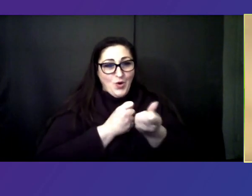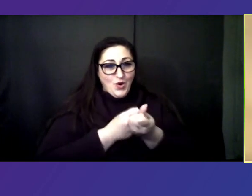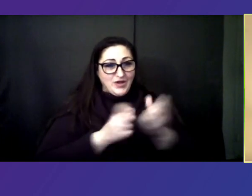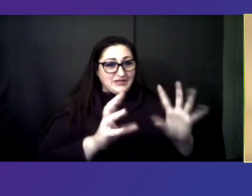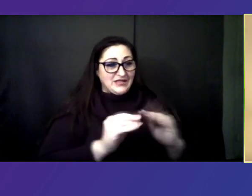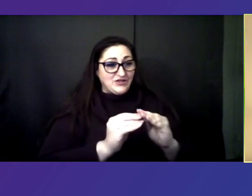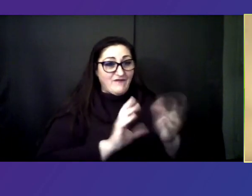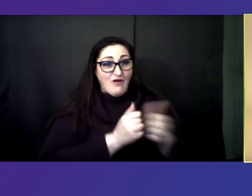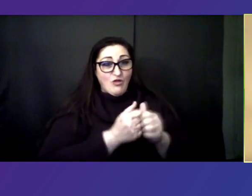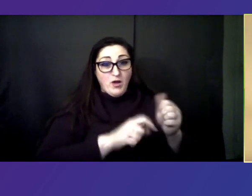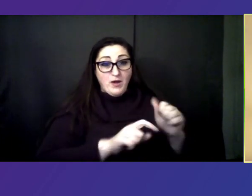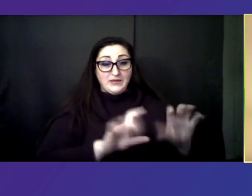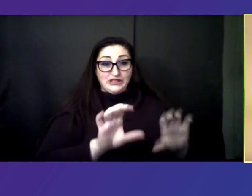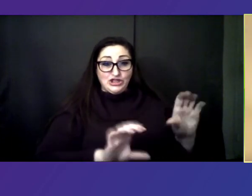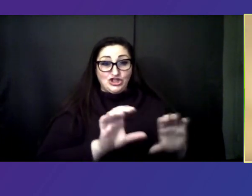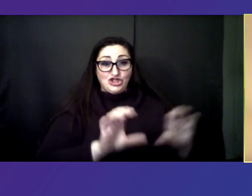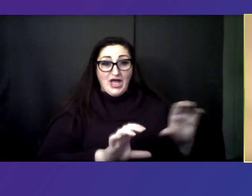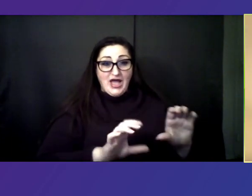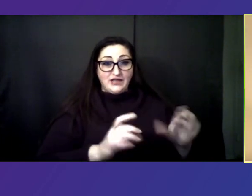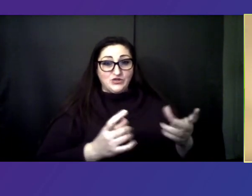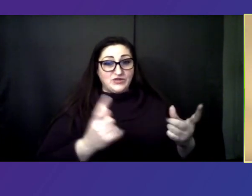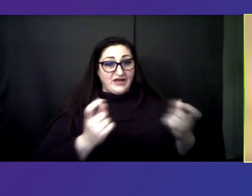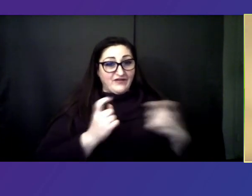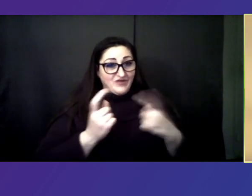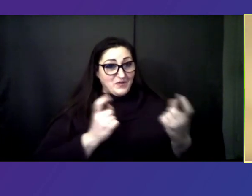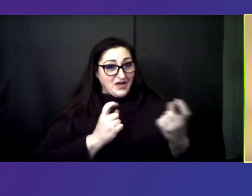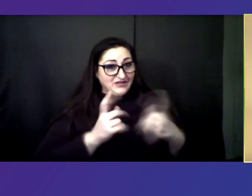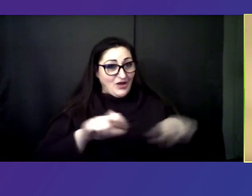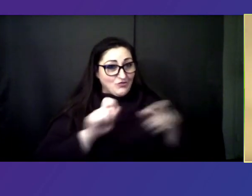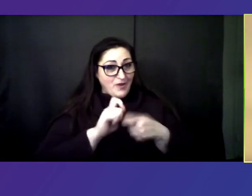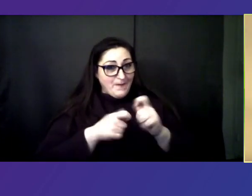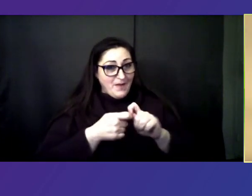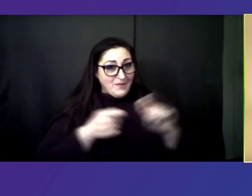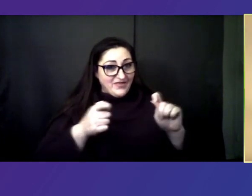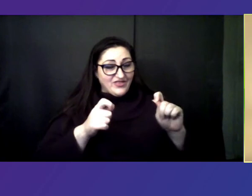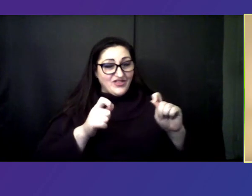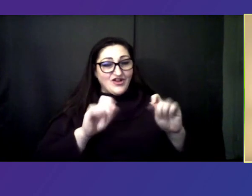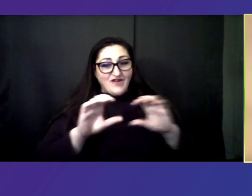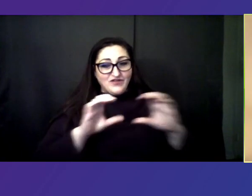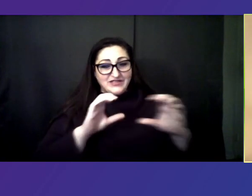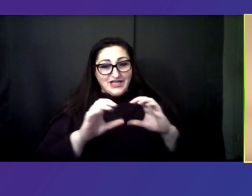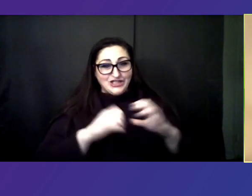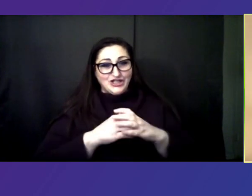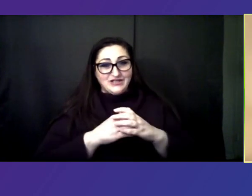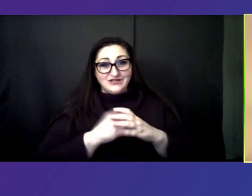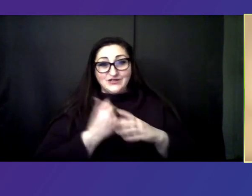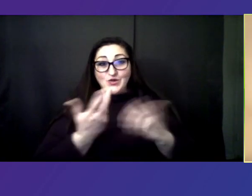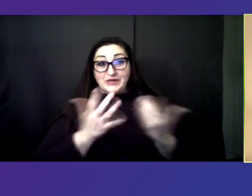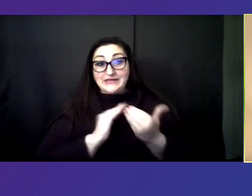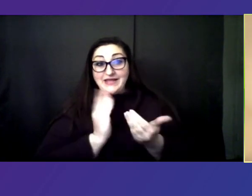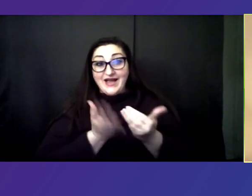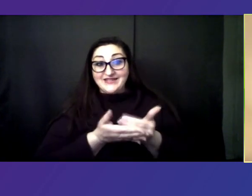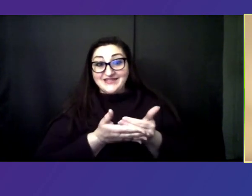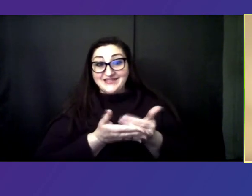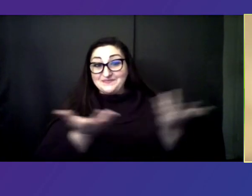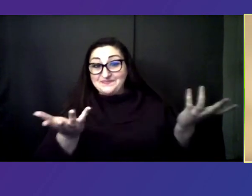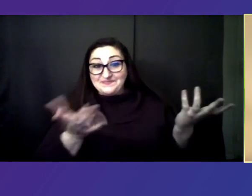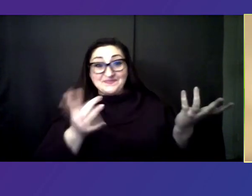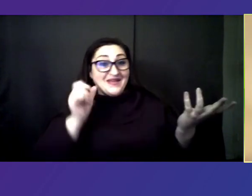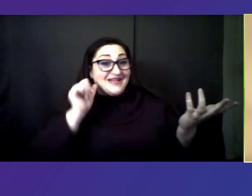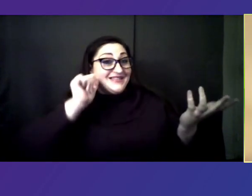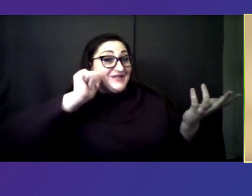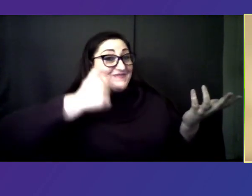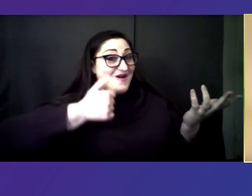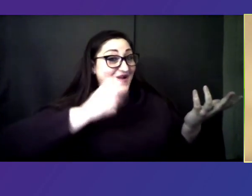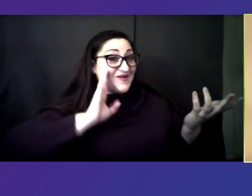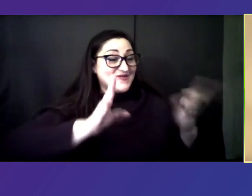community section to take a few questions and wrap up the conversation. So what's next? Tomorrow, you can continue